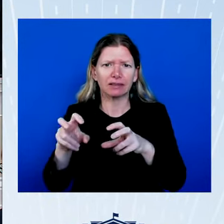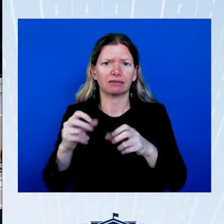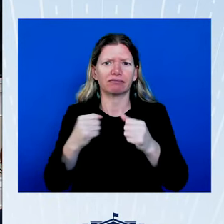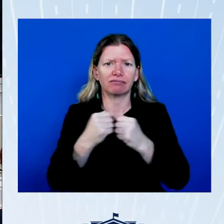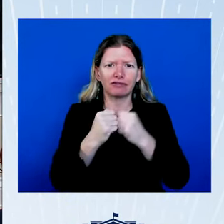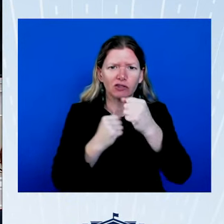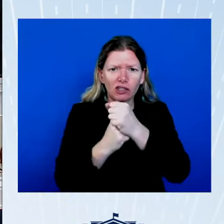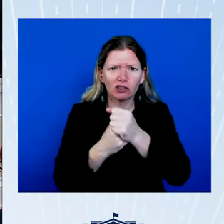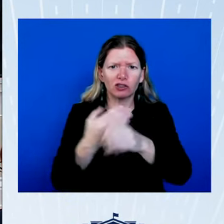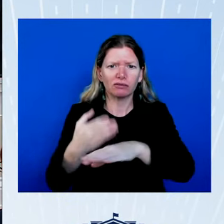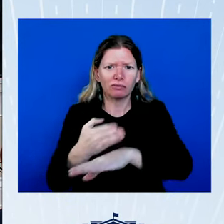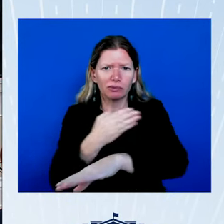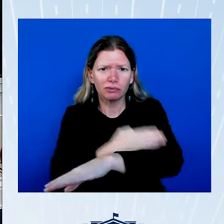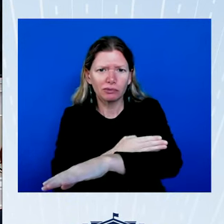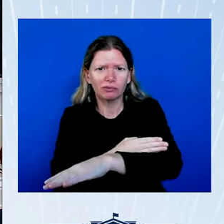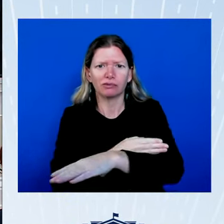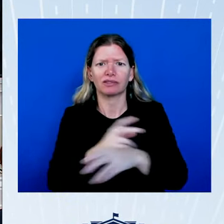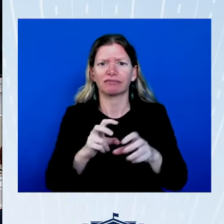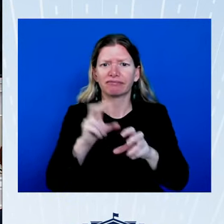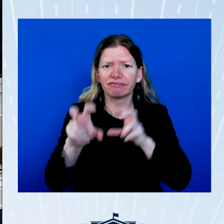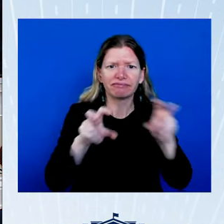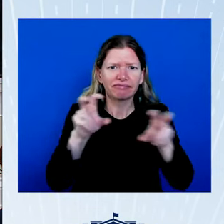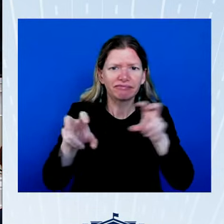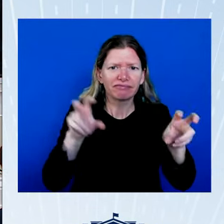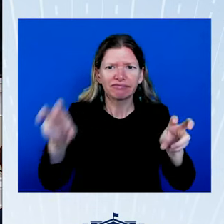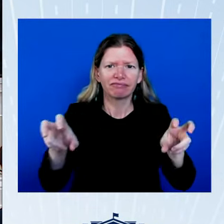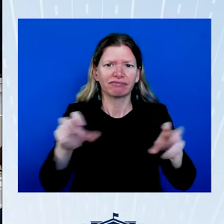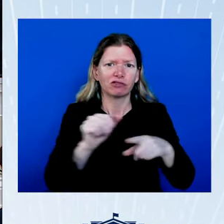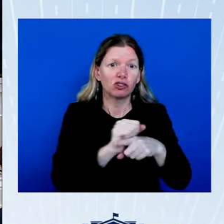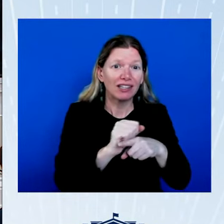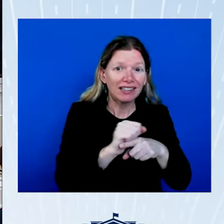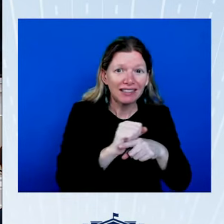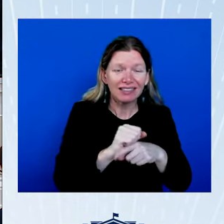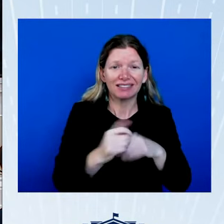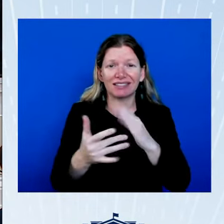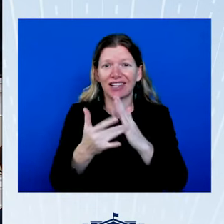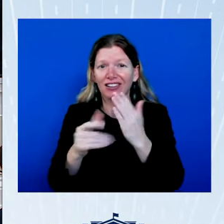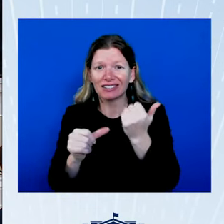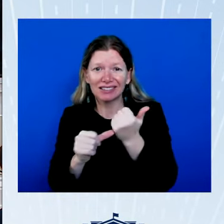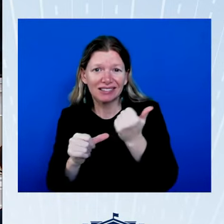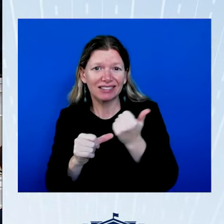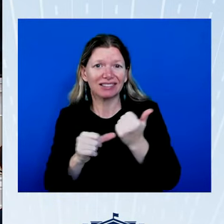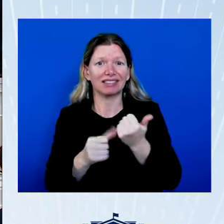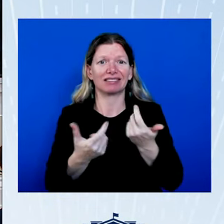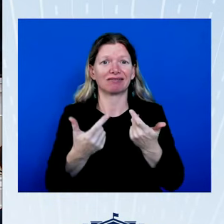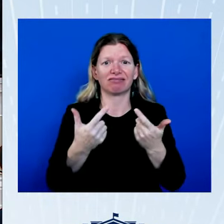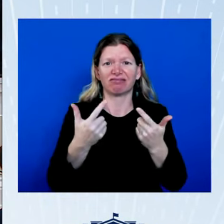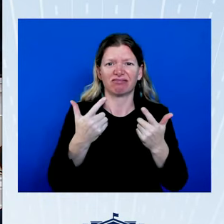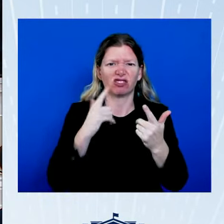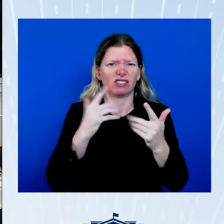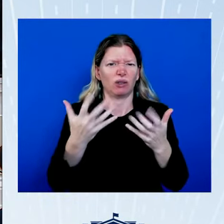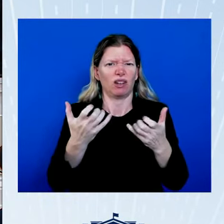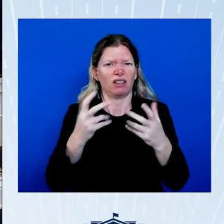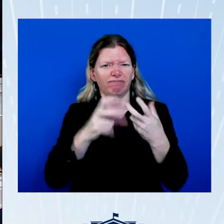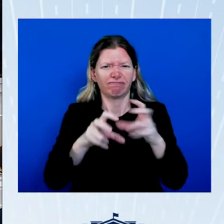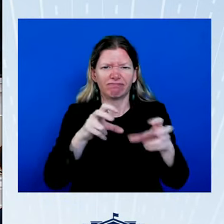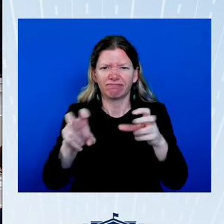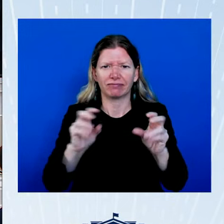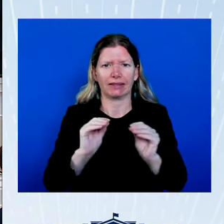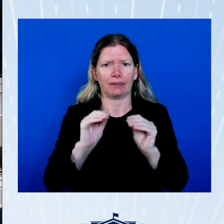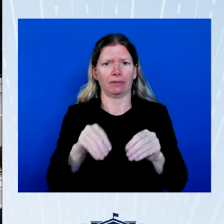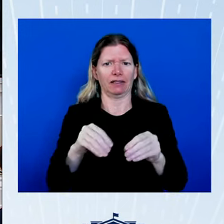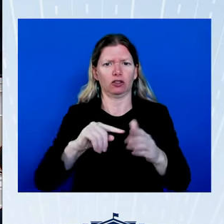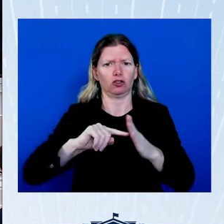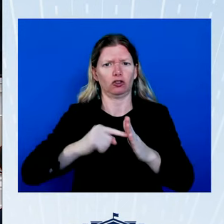with investments in implementation. And these investments really help to make sure the money is going to the places that need it the most. For